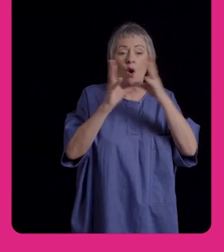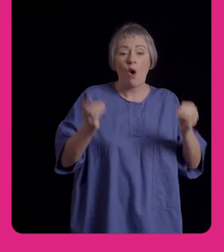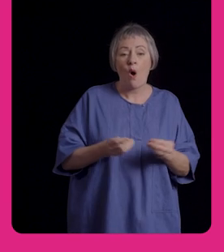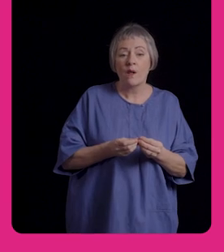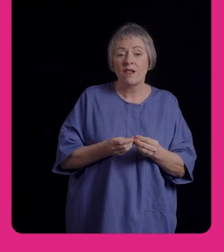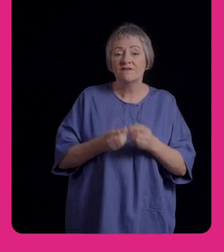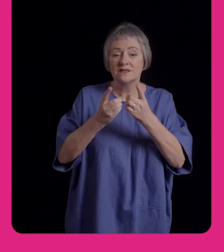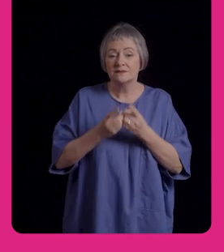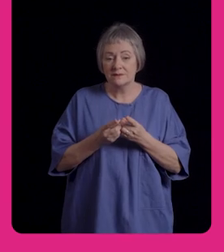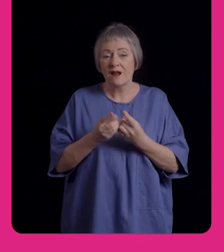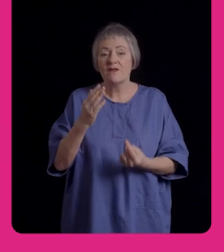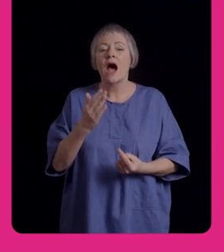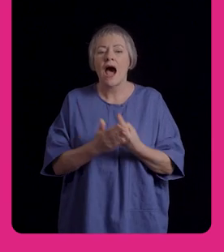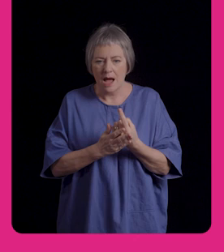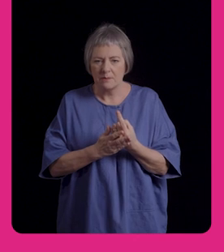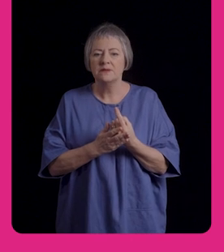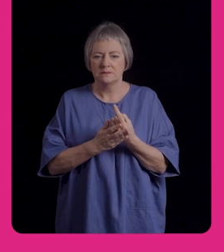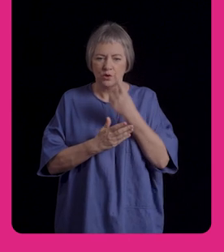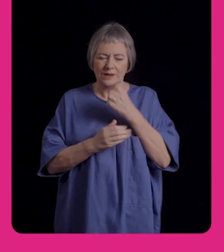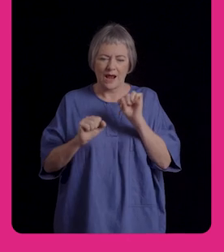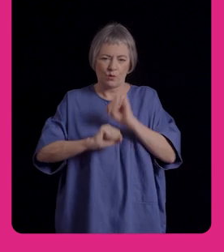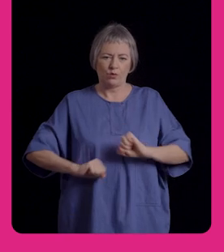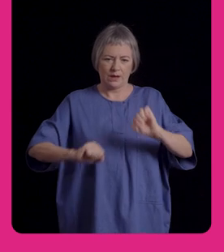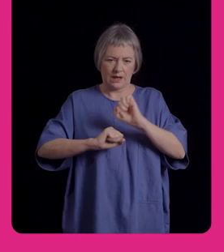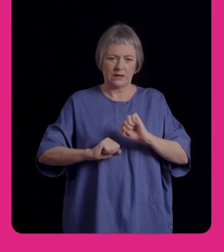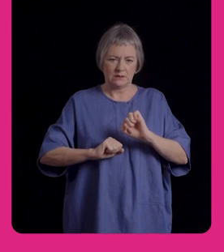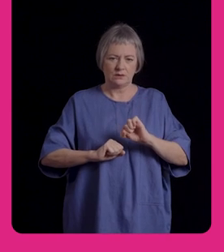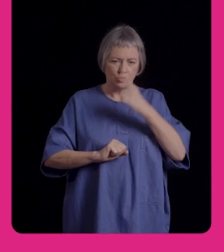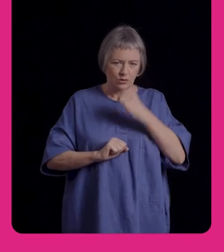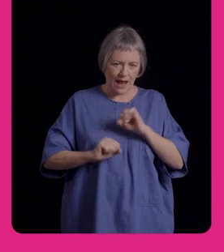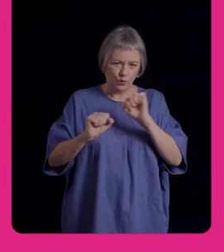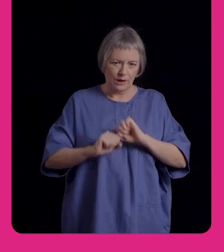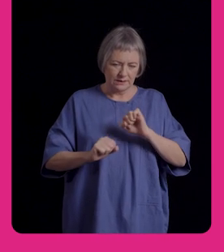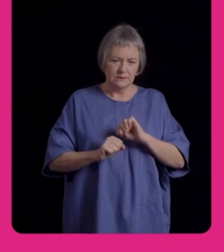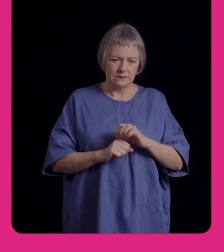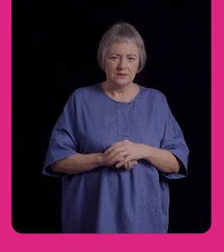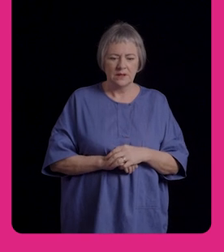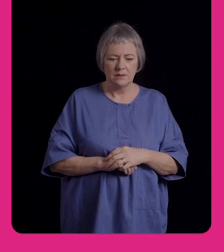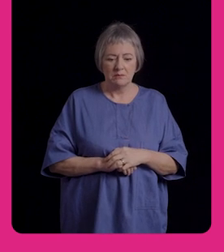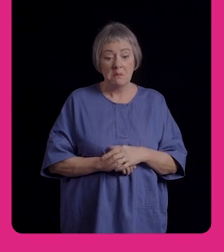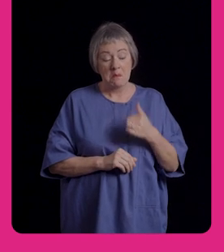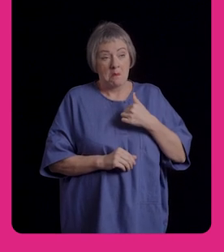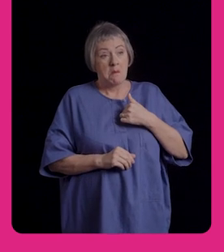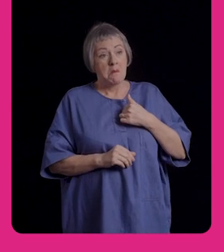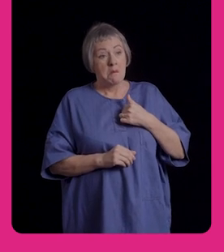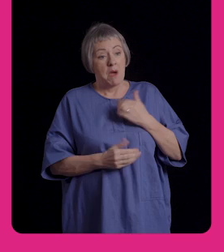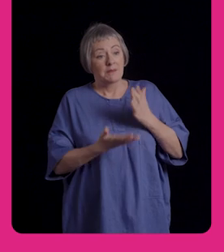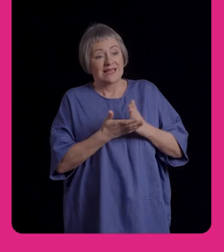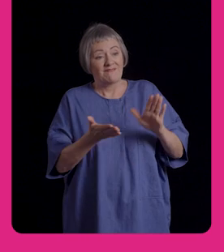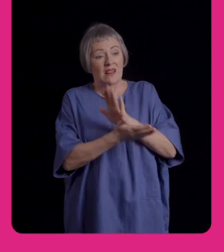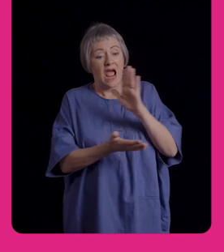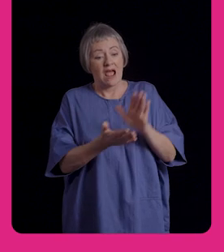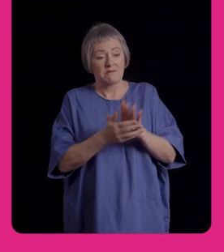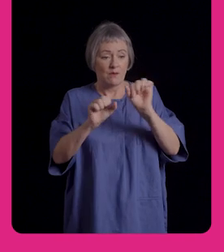stuff happens, but you can just like wait it out. I think if that's what you want to do, you can do that. Yeah, I mean, I'm certainly happy